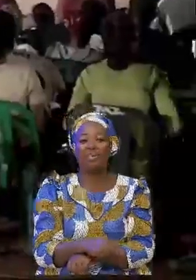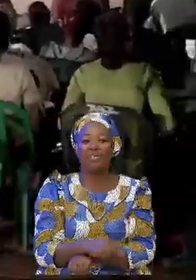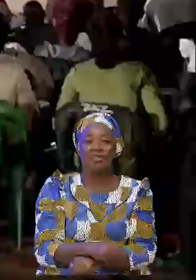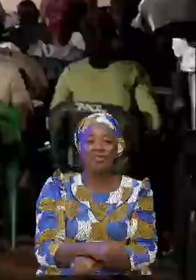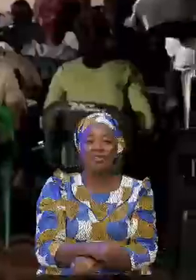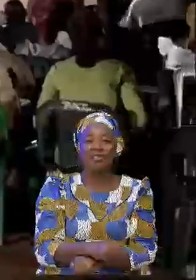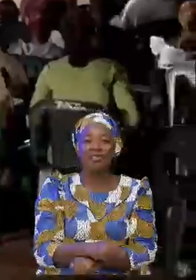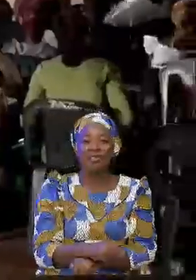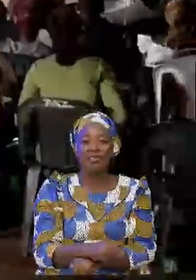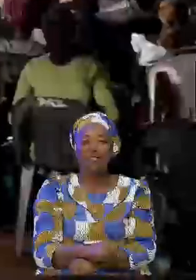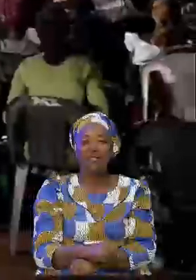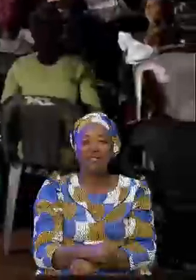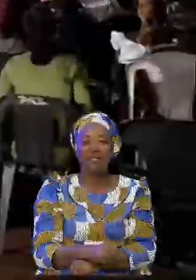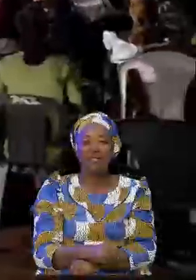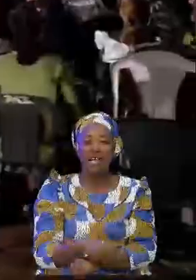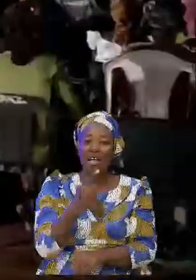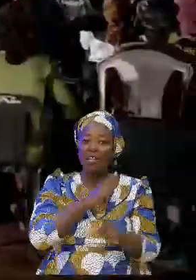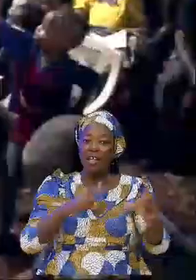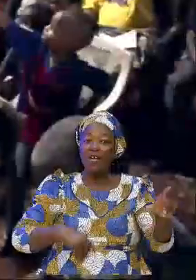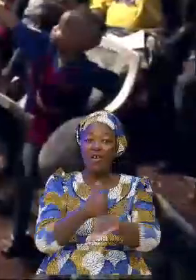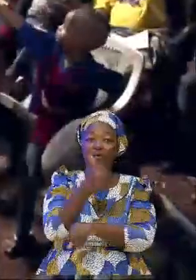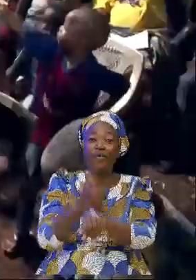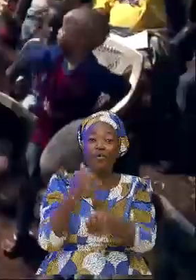I will overcome.